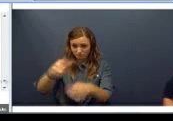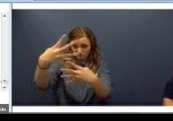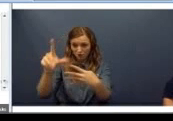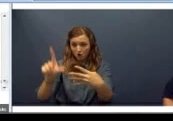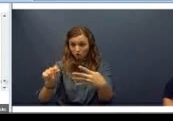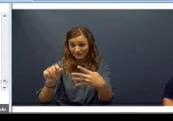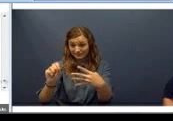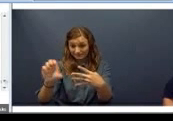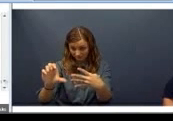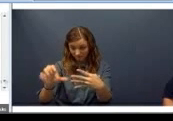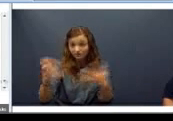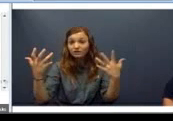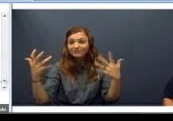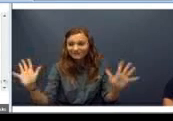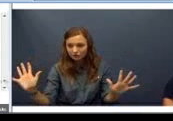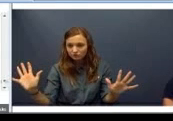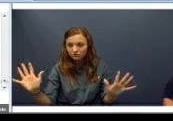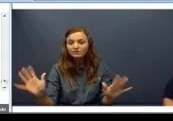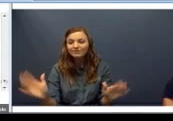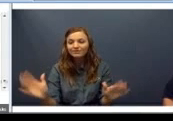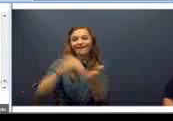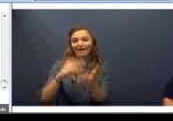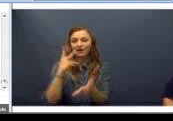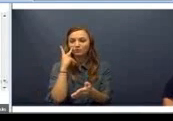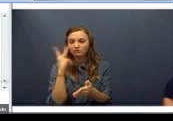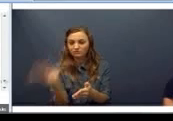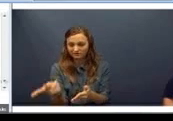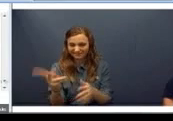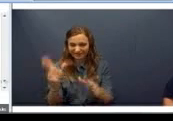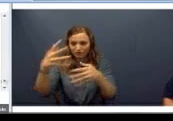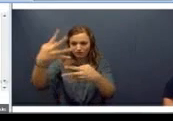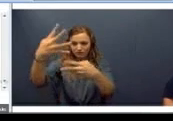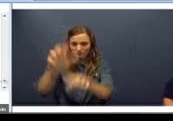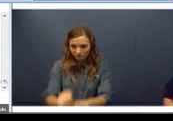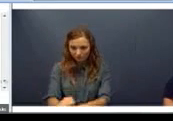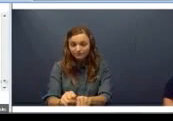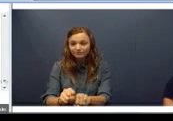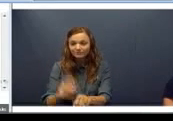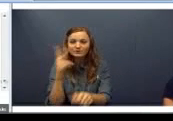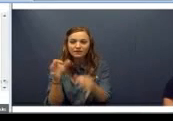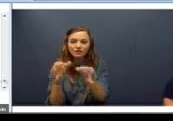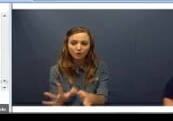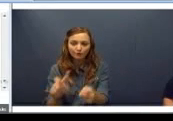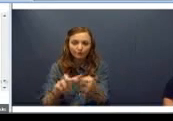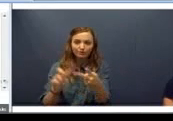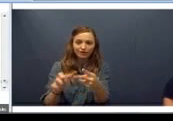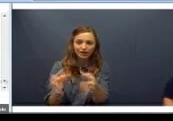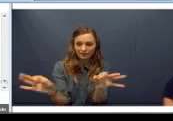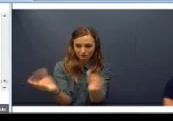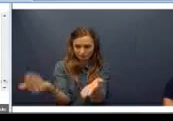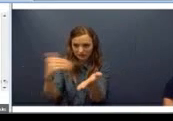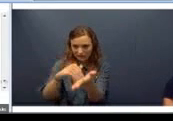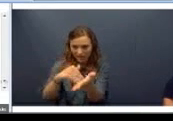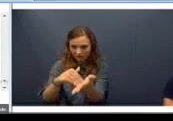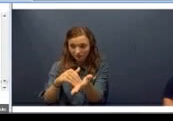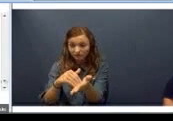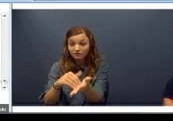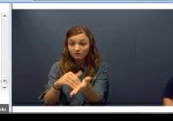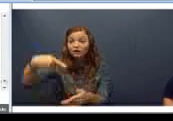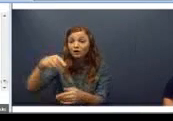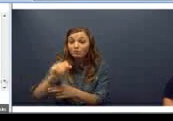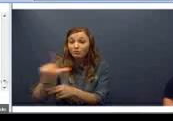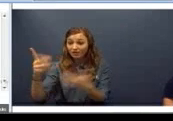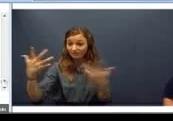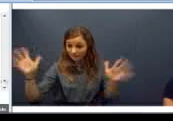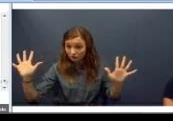immediately after that poll, then you will have those resources again. Once we get through these 4 quick